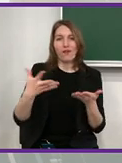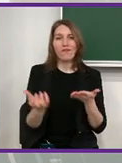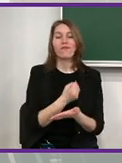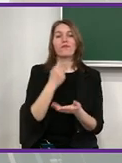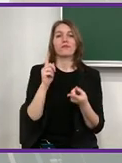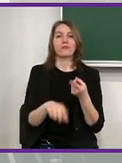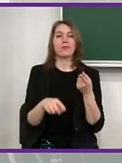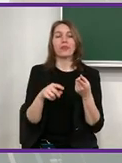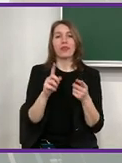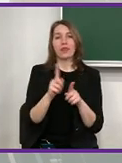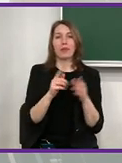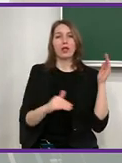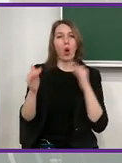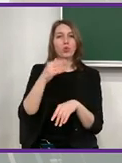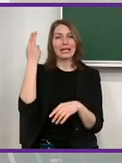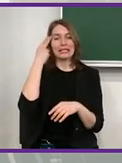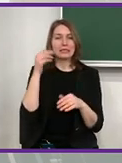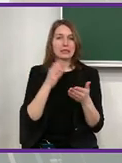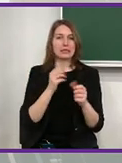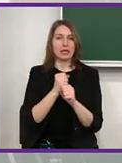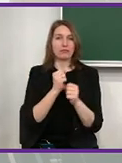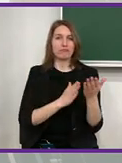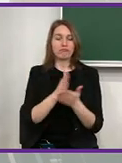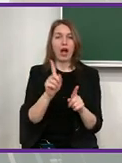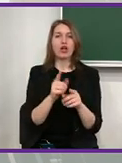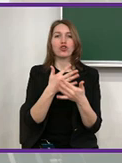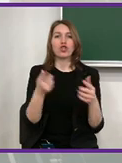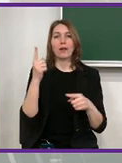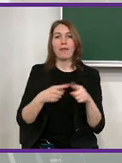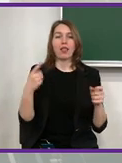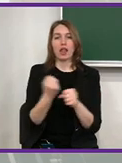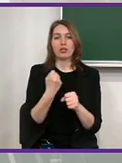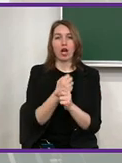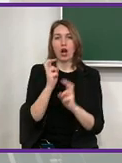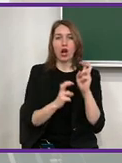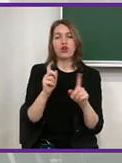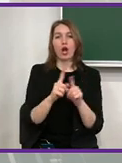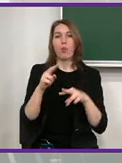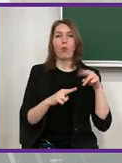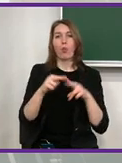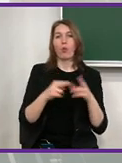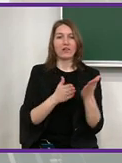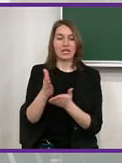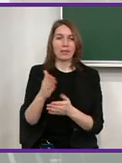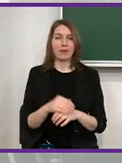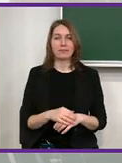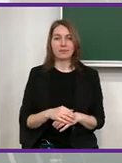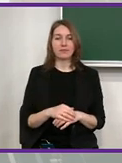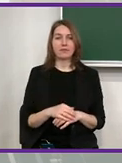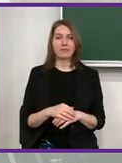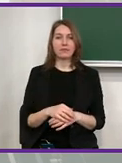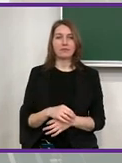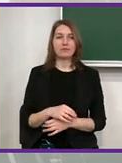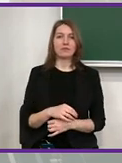In Latvia, that would also apply to peat production companies, which would be considered high-risk sectors, also metal,